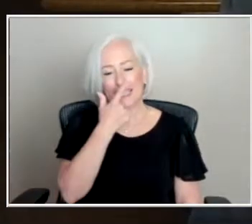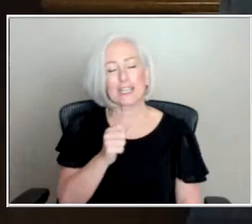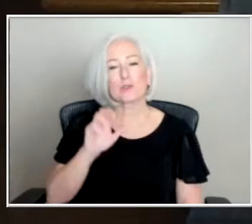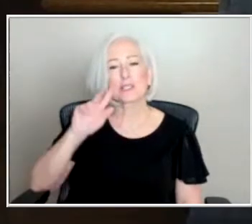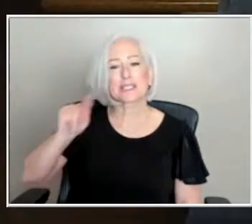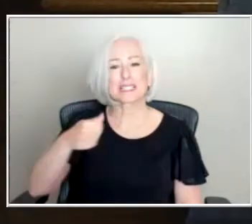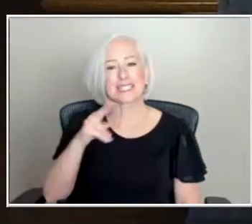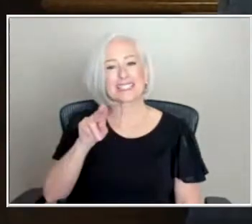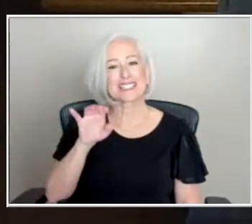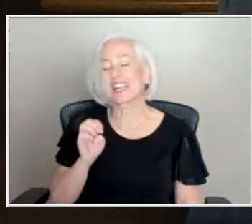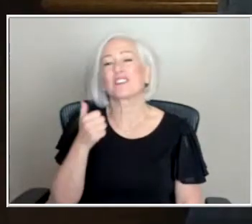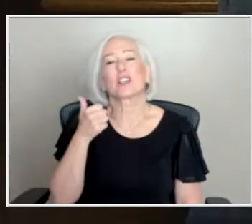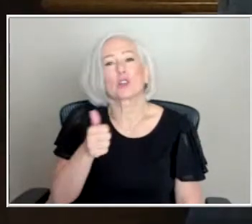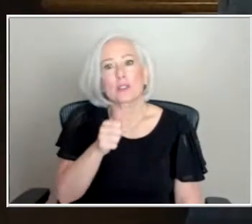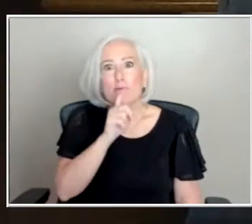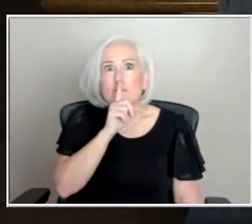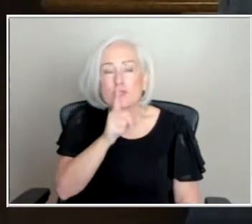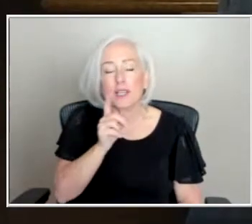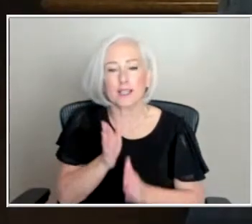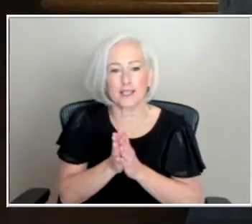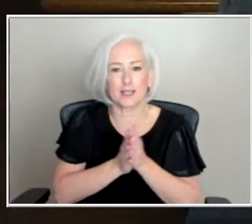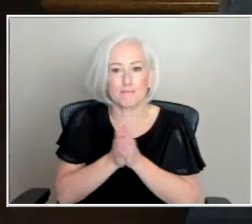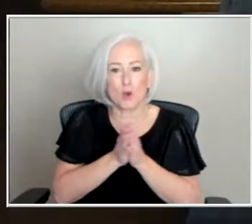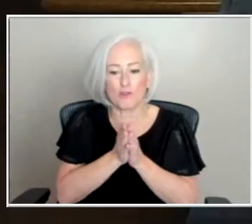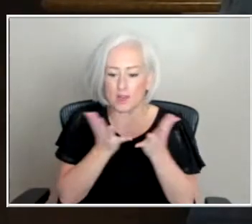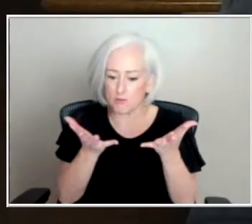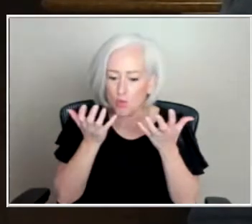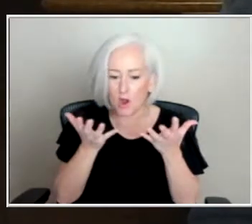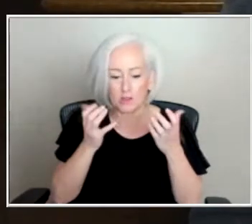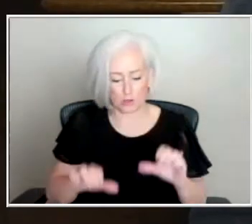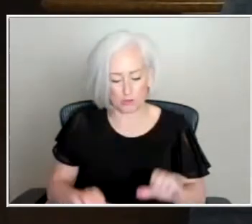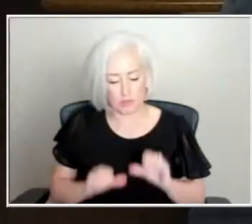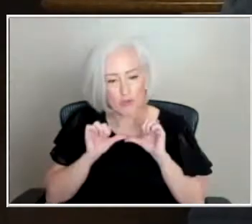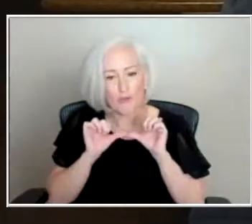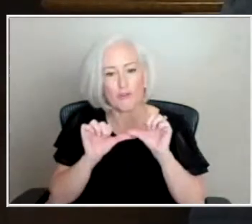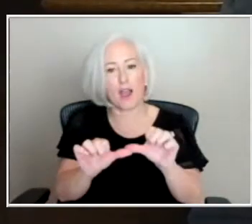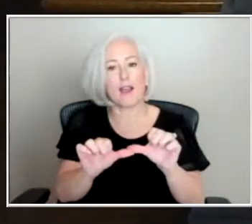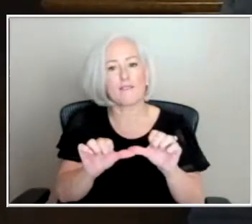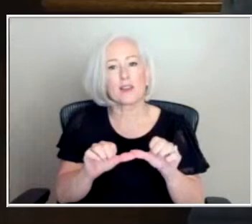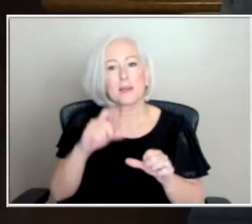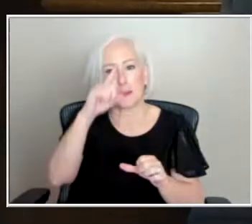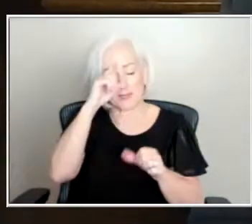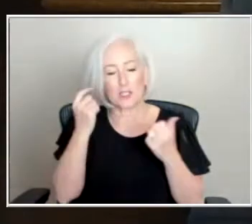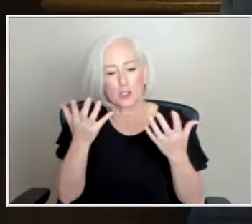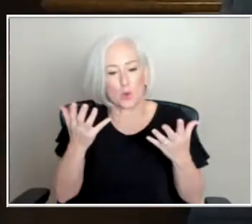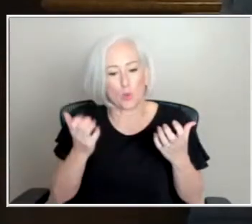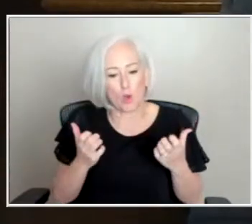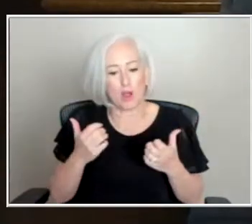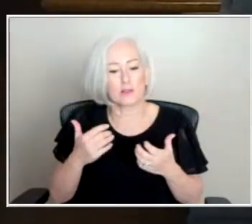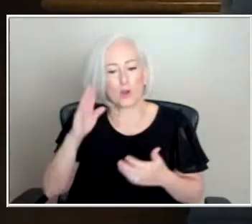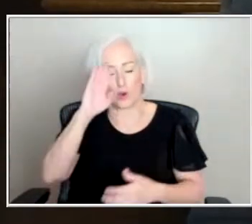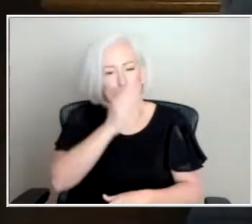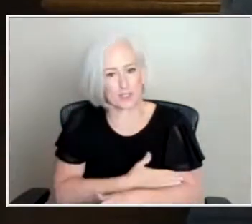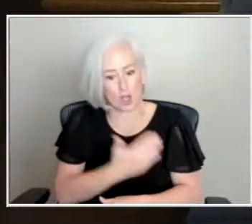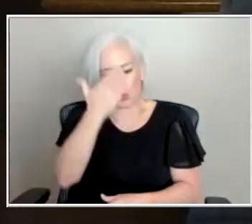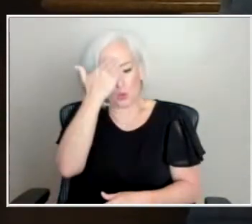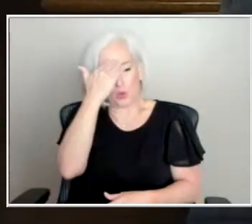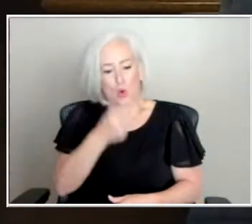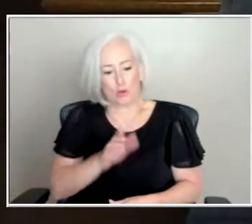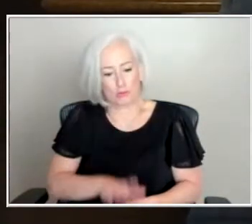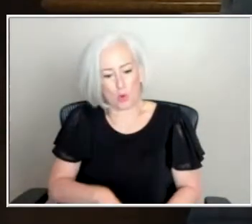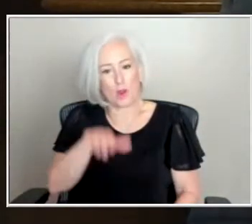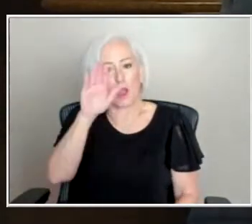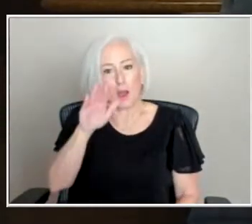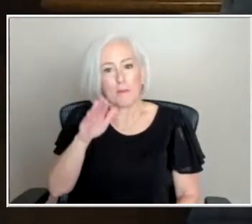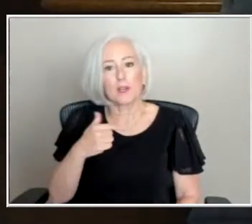I said, she was really motivated to survive because she wanted to have this child know her. Her biggest fear was that he'd grow